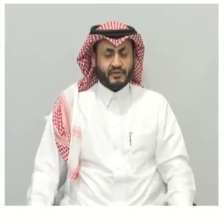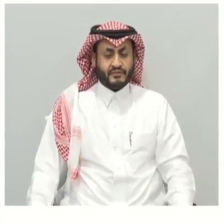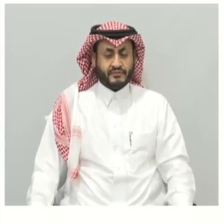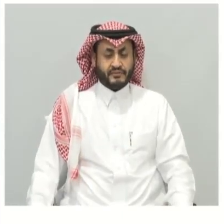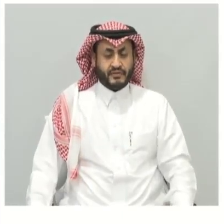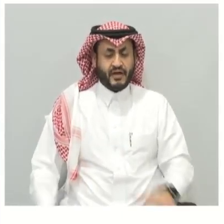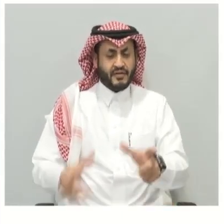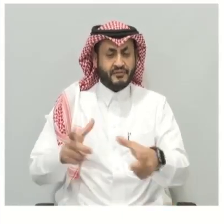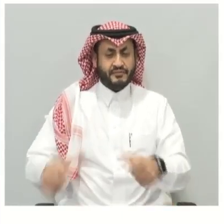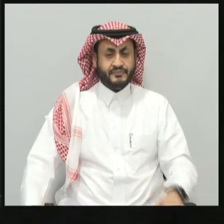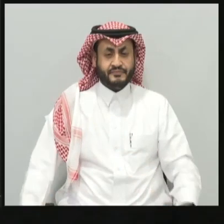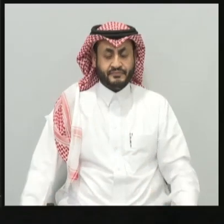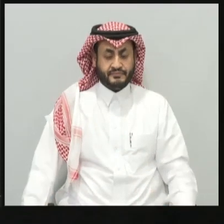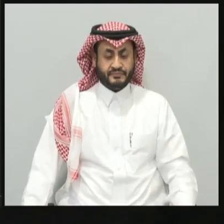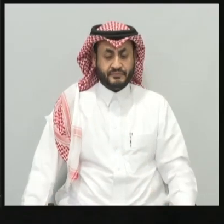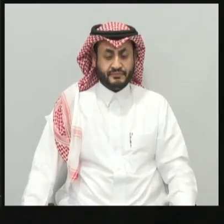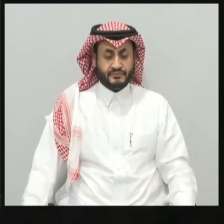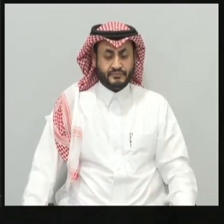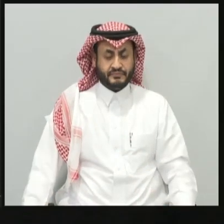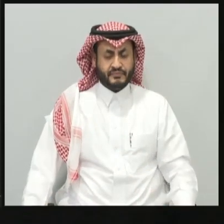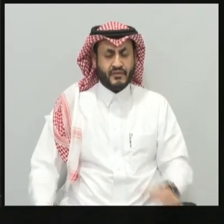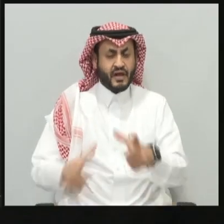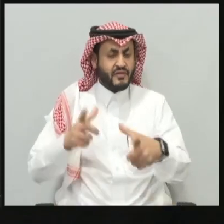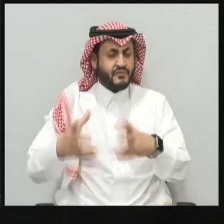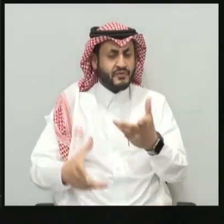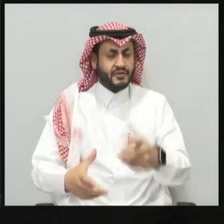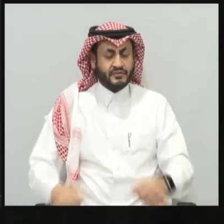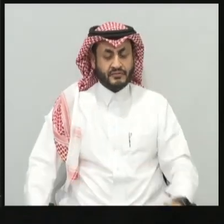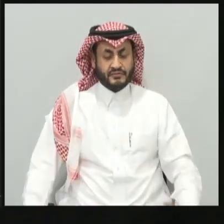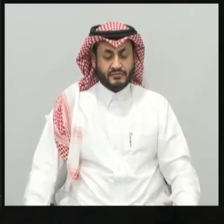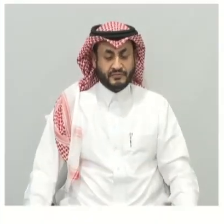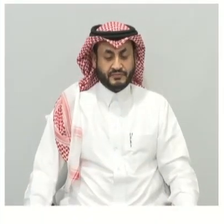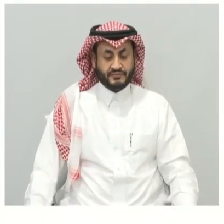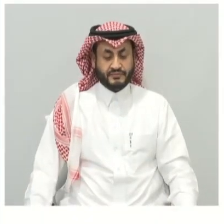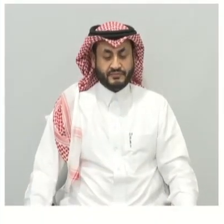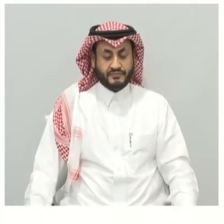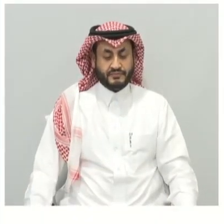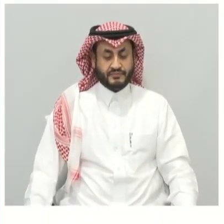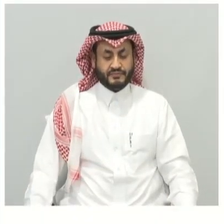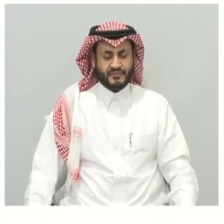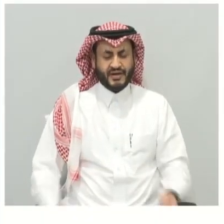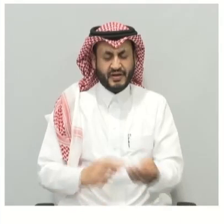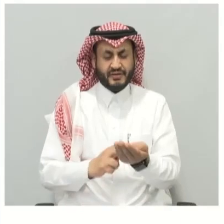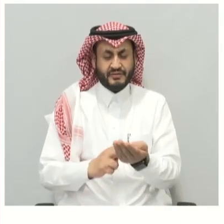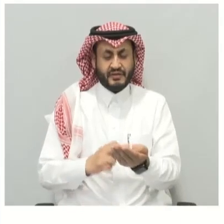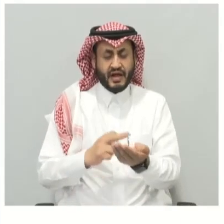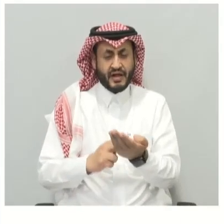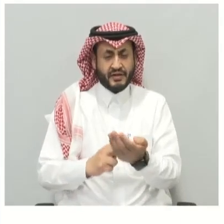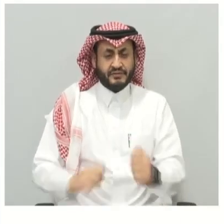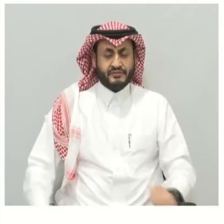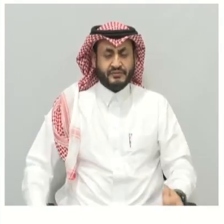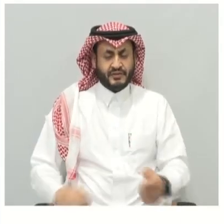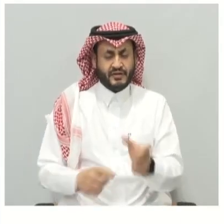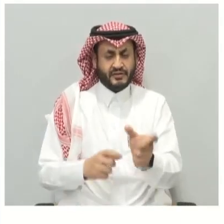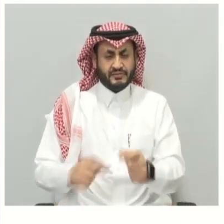are a gadget. But what exactly do you mean by gadget? A gadget is a small machine or device which